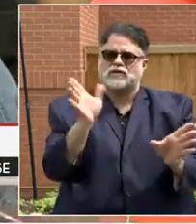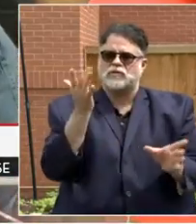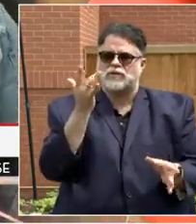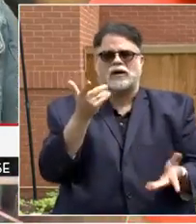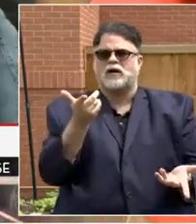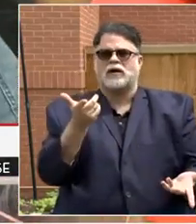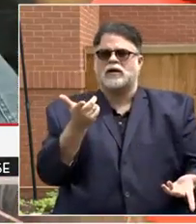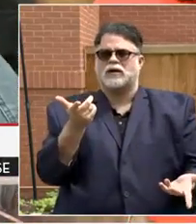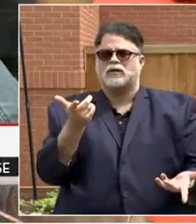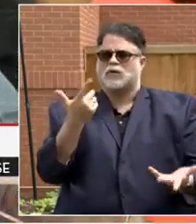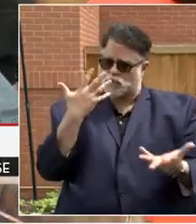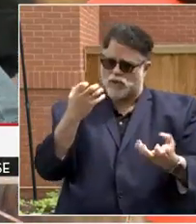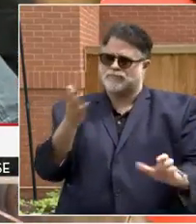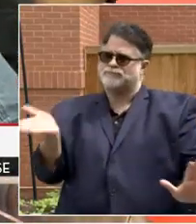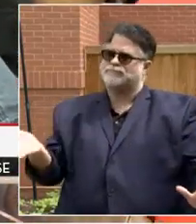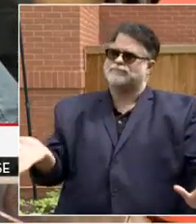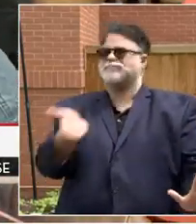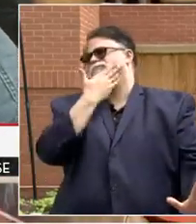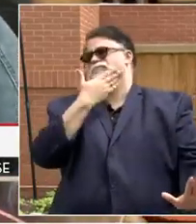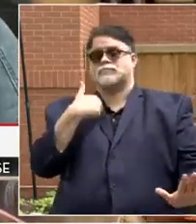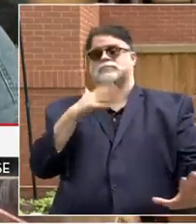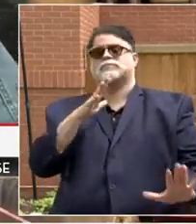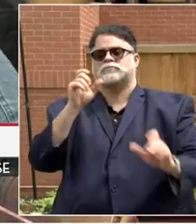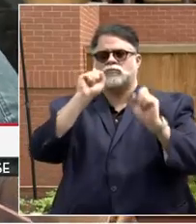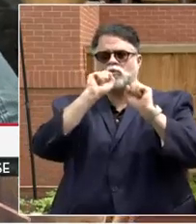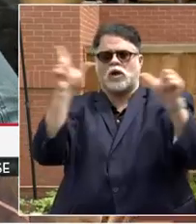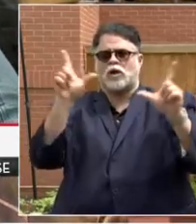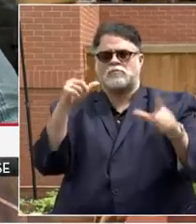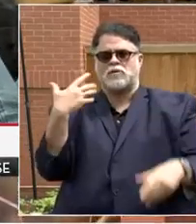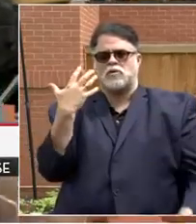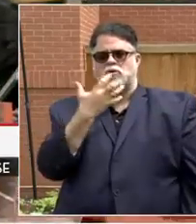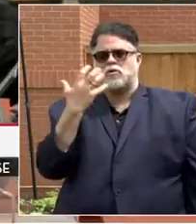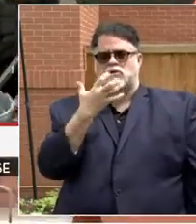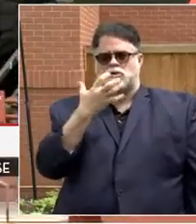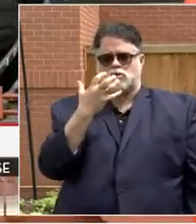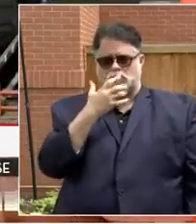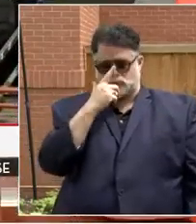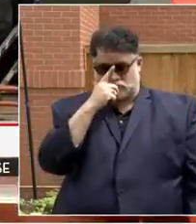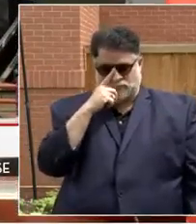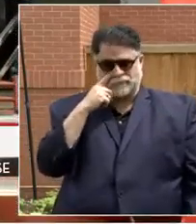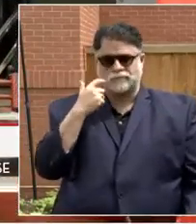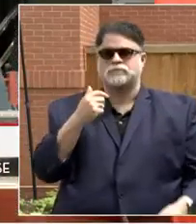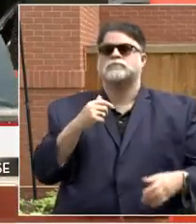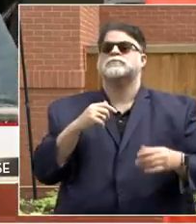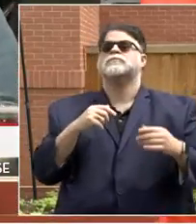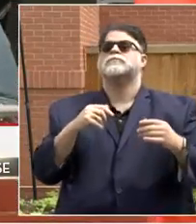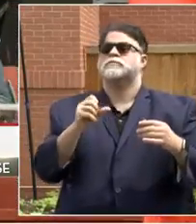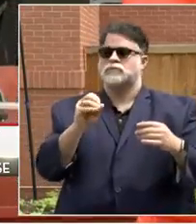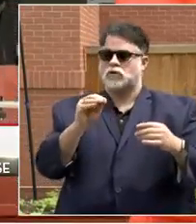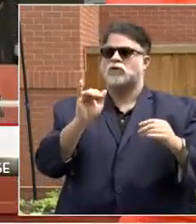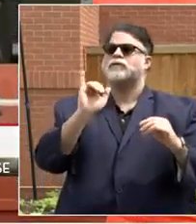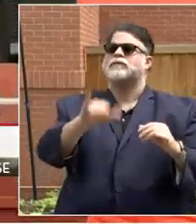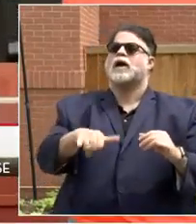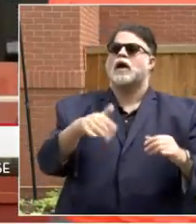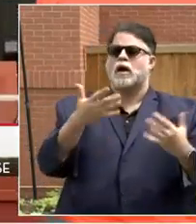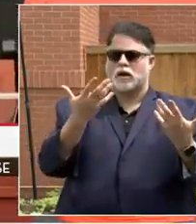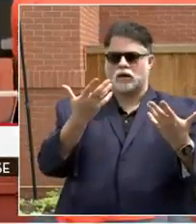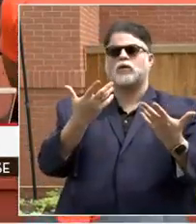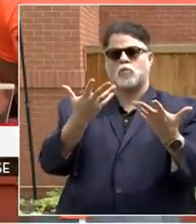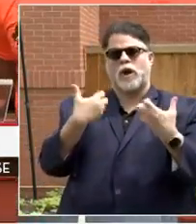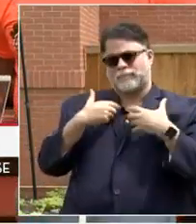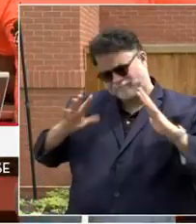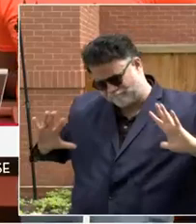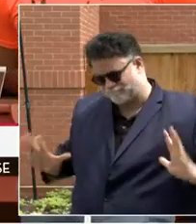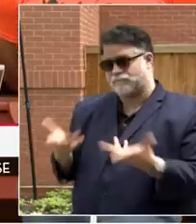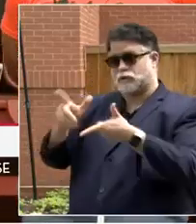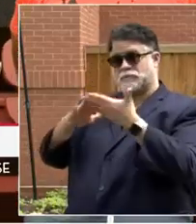y'all, I fed them. I made sure they was good. I sent them to Far Southeast for job readiness programs. I sent them